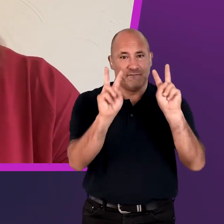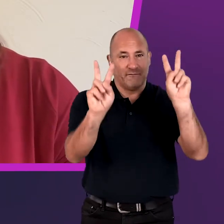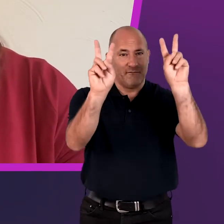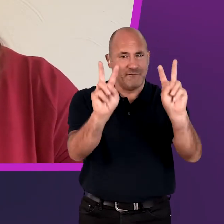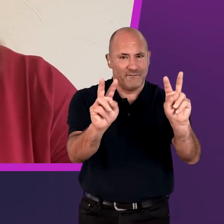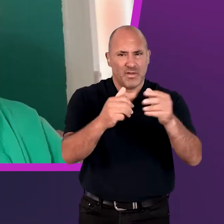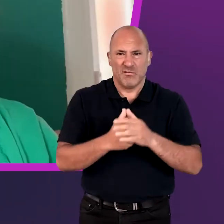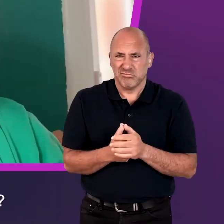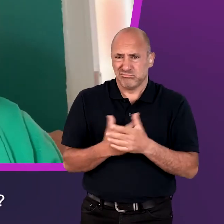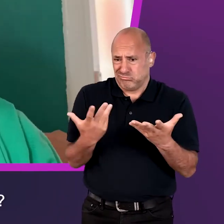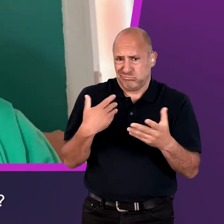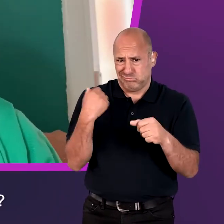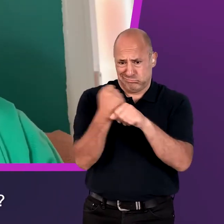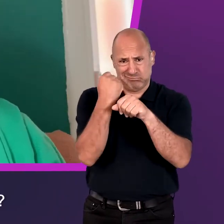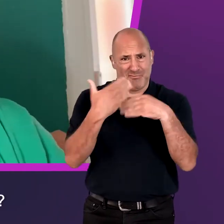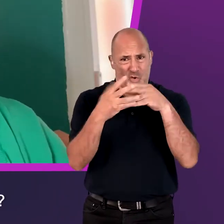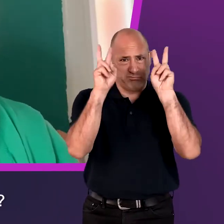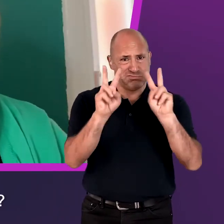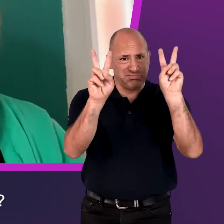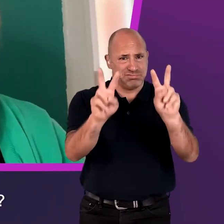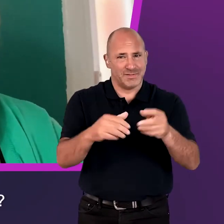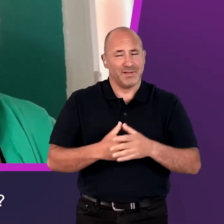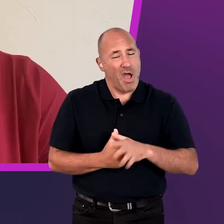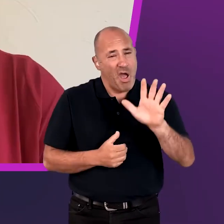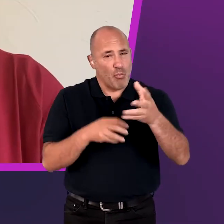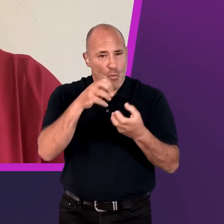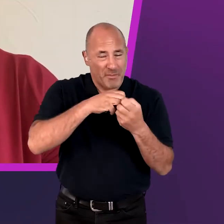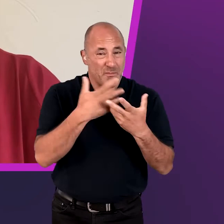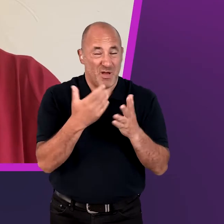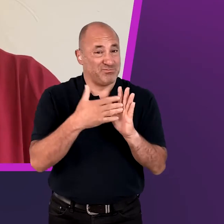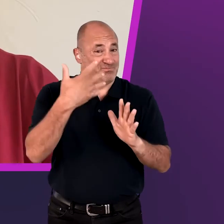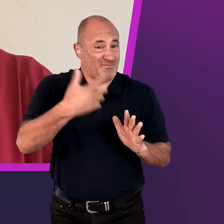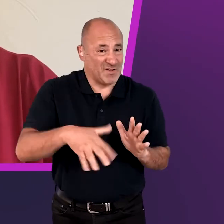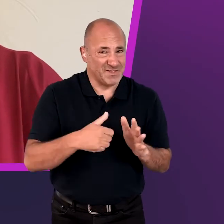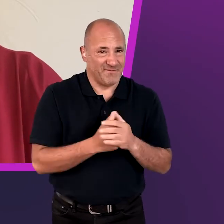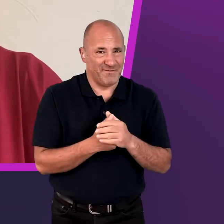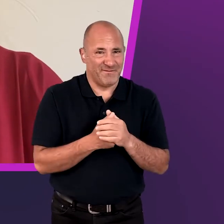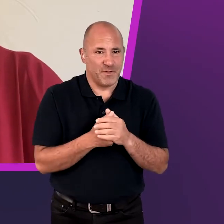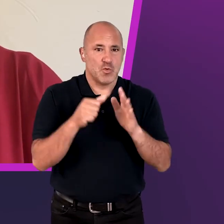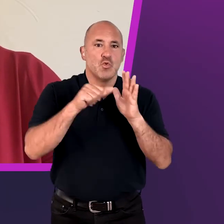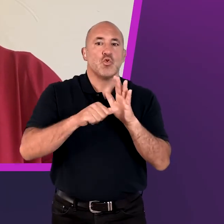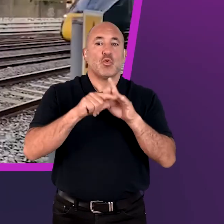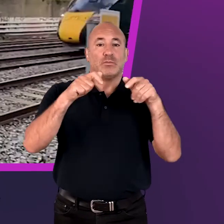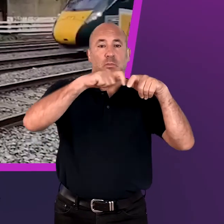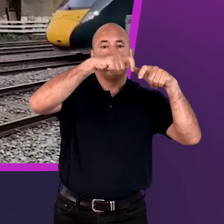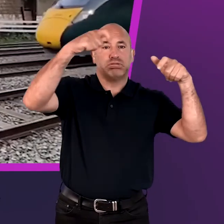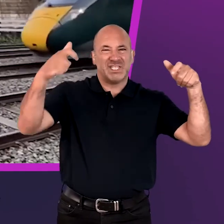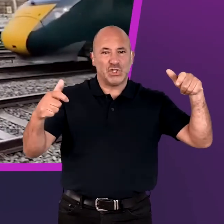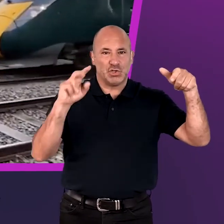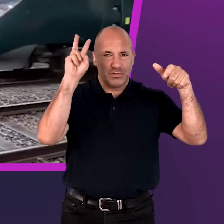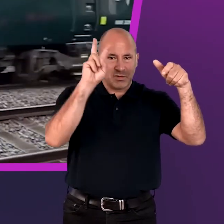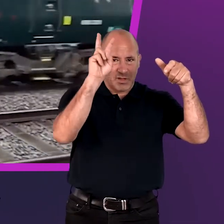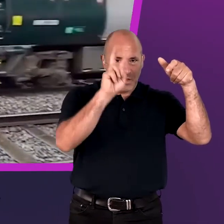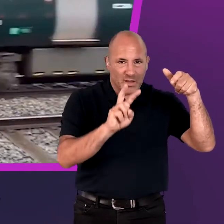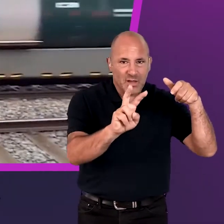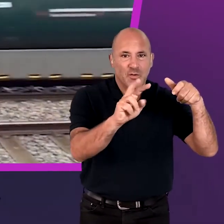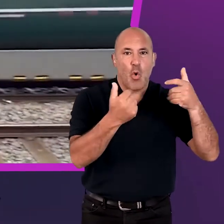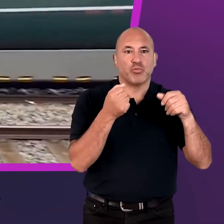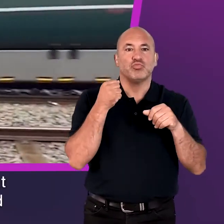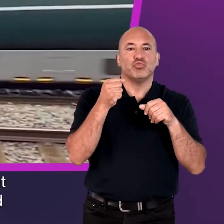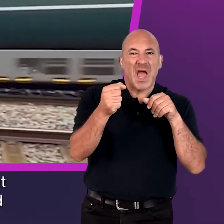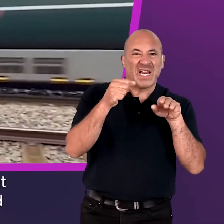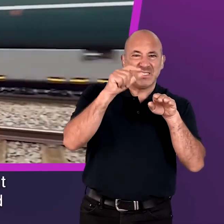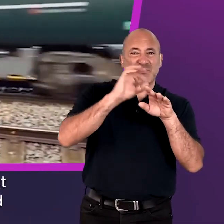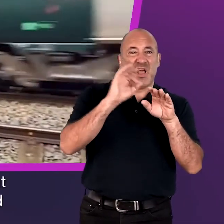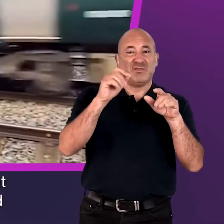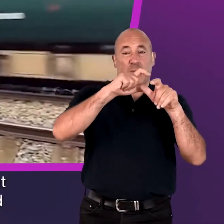with these. So could we just install more? It can be complicated and expensive. One of the biggest issues is getting the power lines